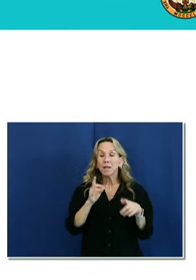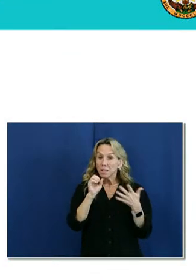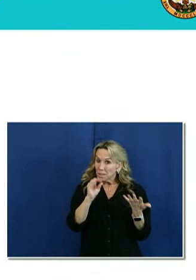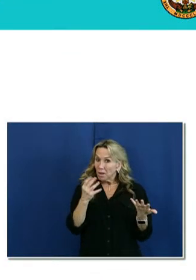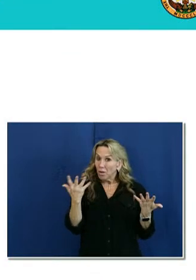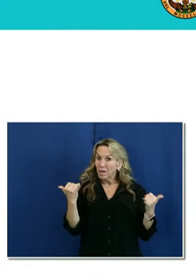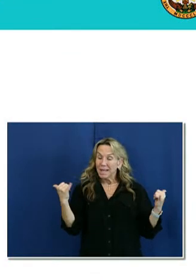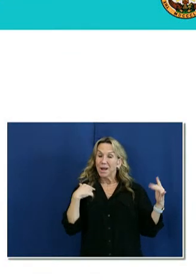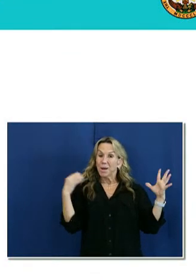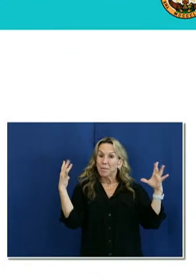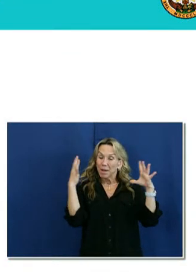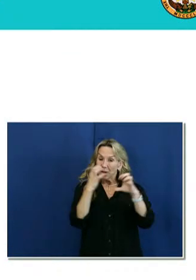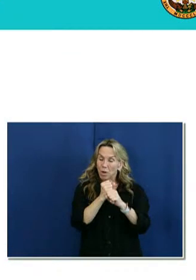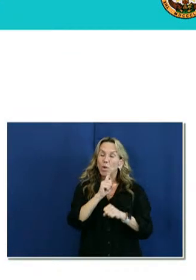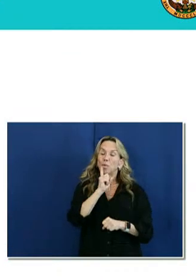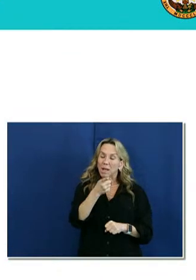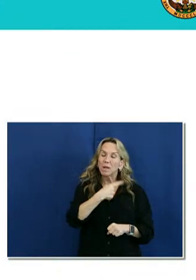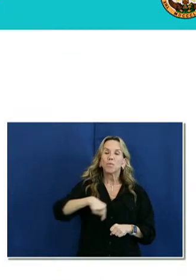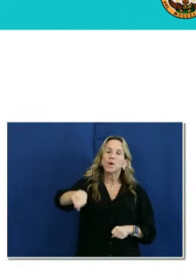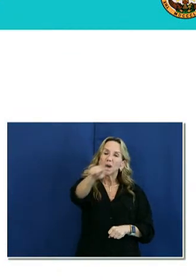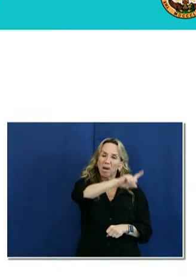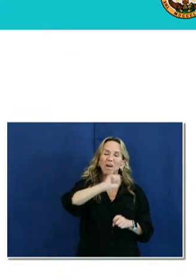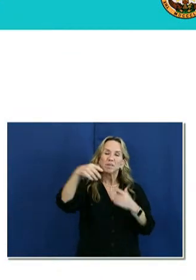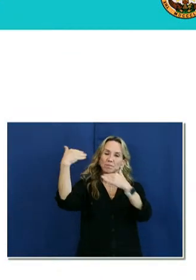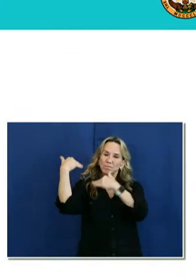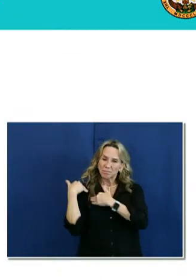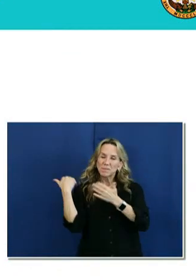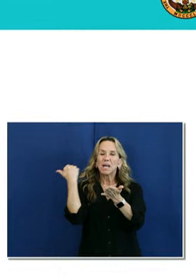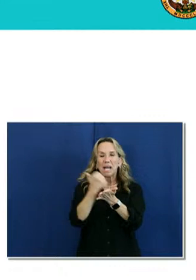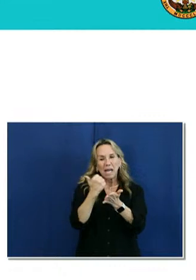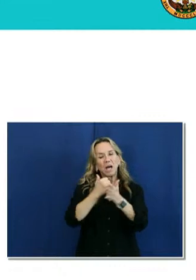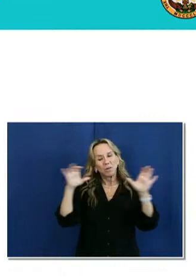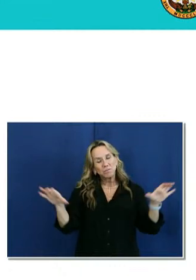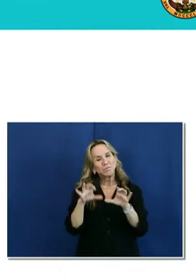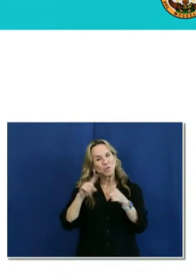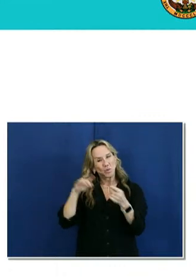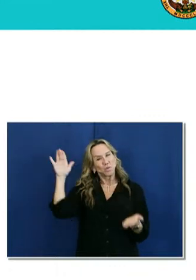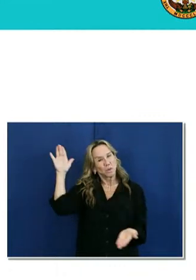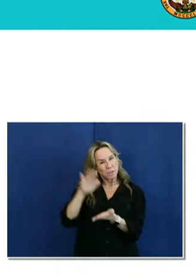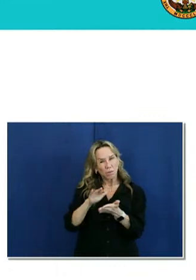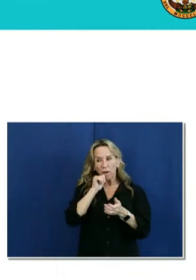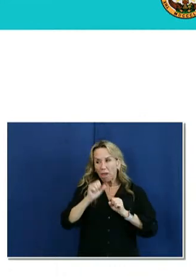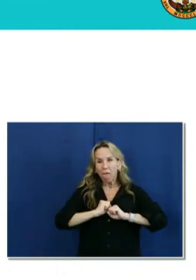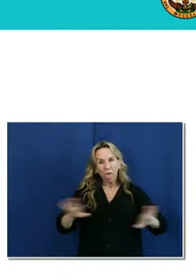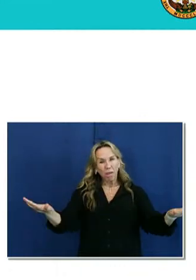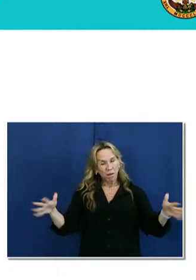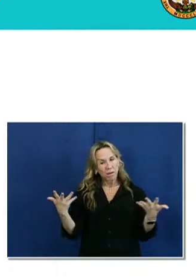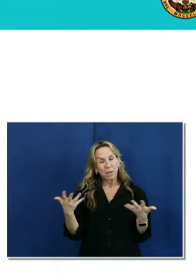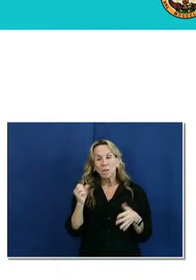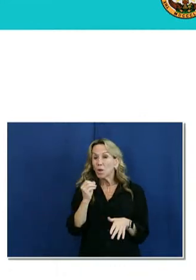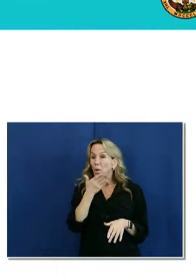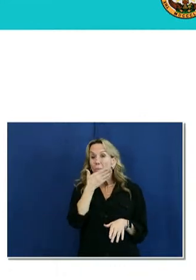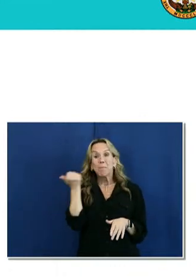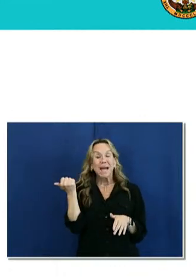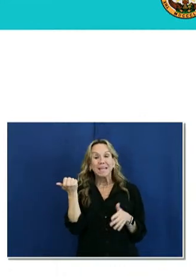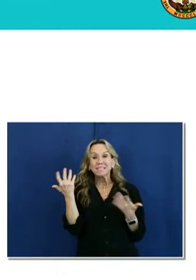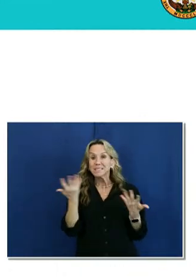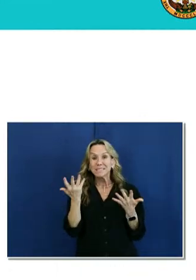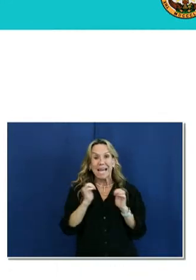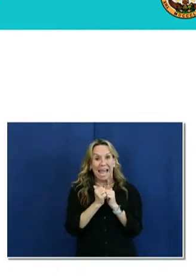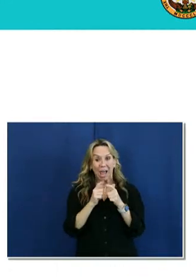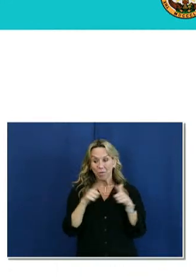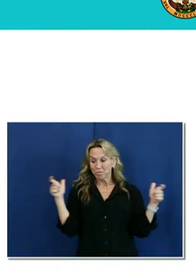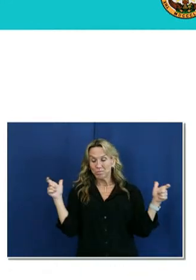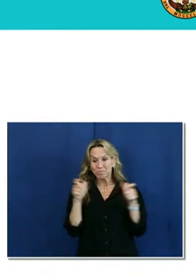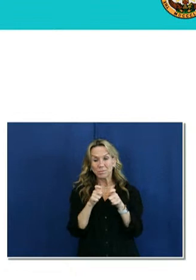help decrease the spread of COVID-19, and these are the best practices that are recommended